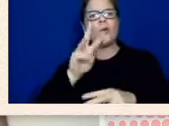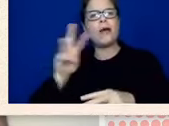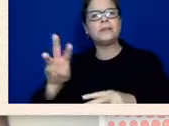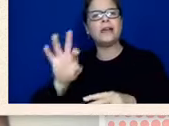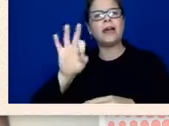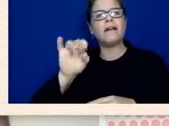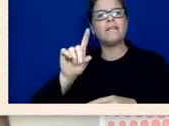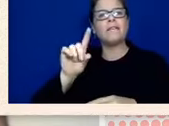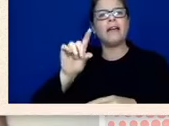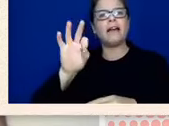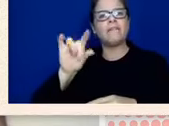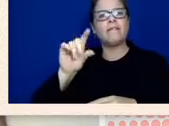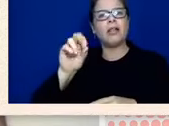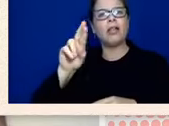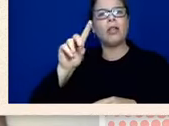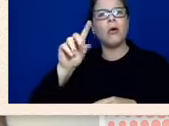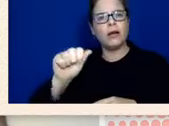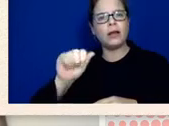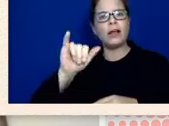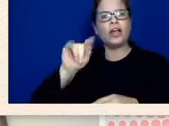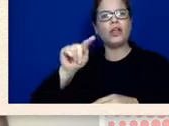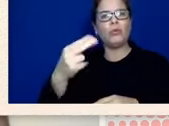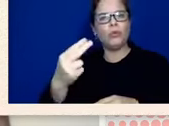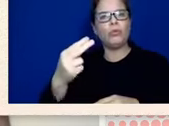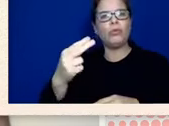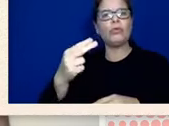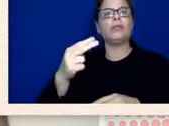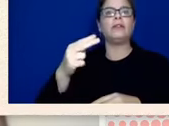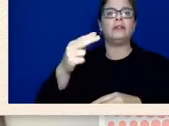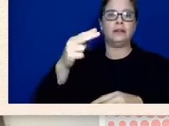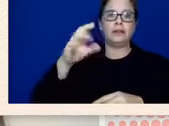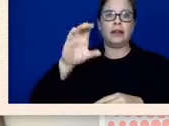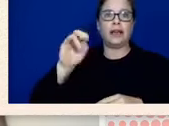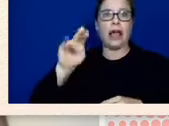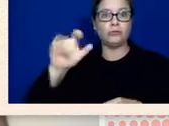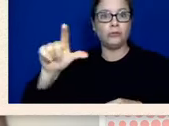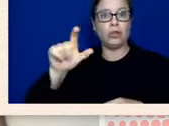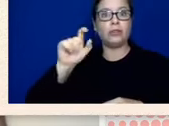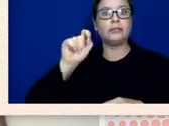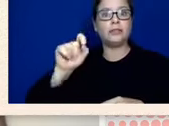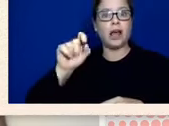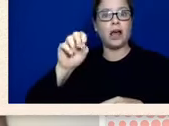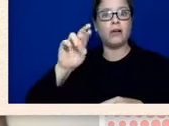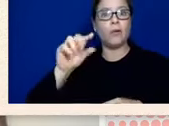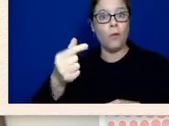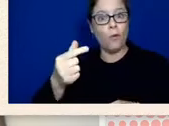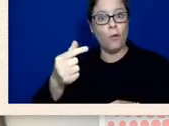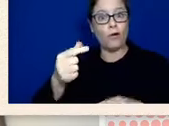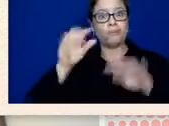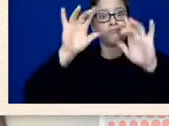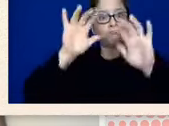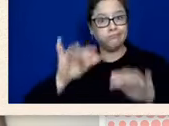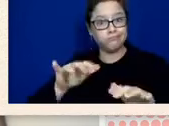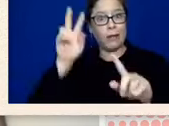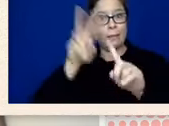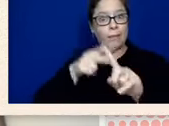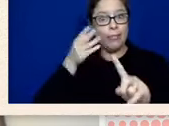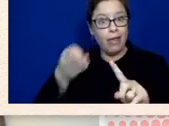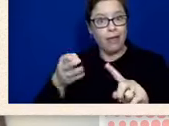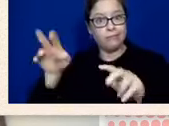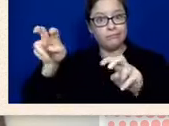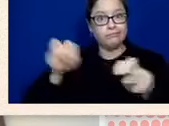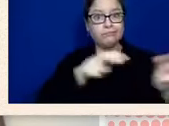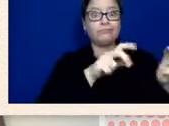you print out an application so you can fax it over to our Family Cafe office. And what better time to